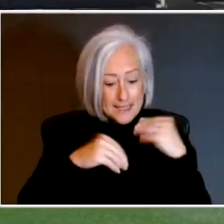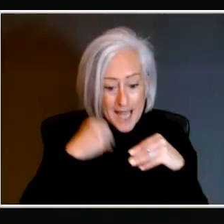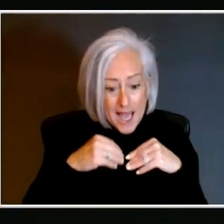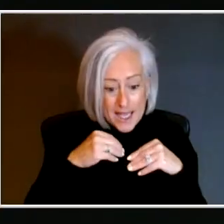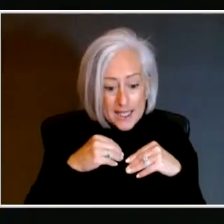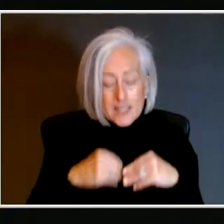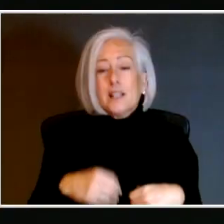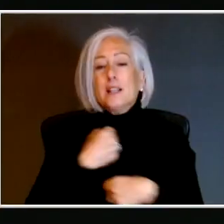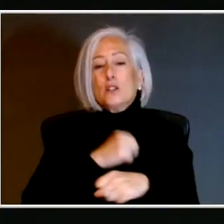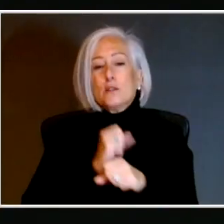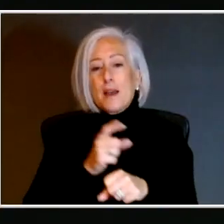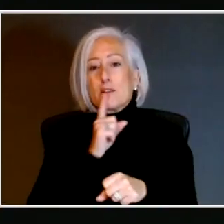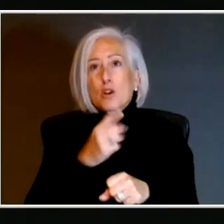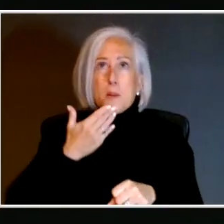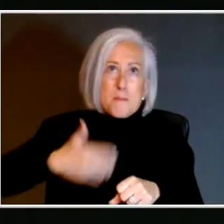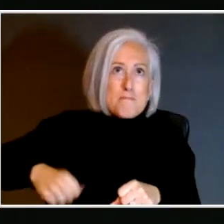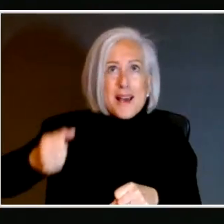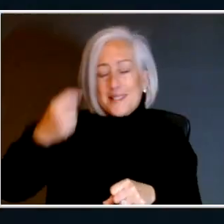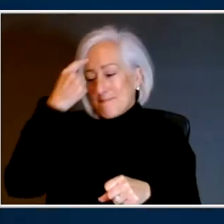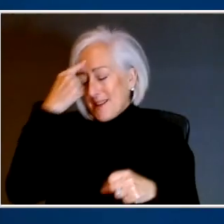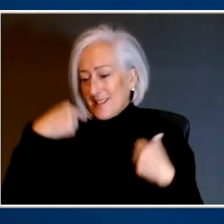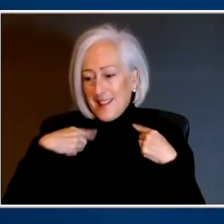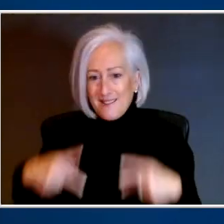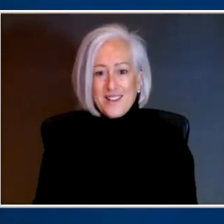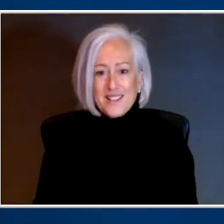and physically. And remember, go Royals.